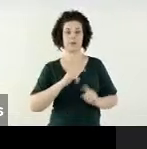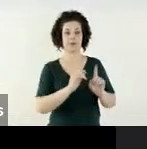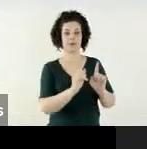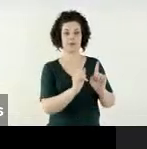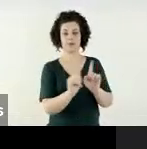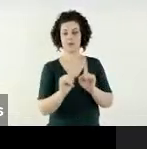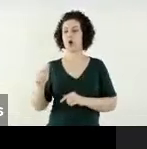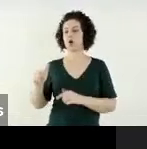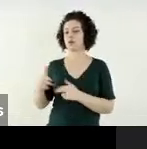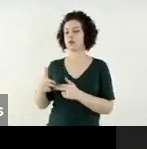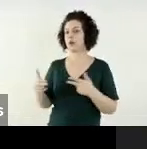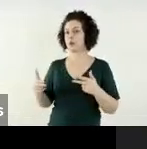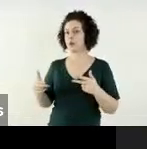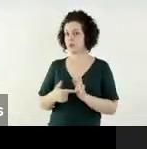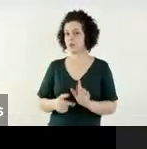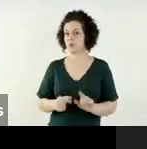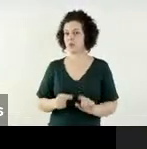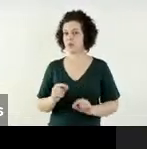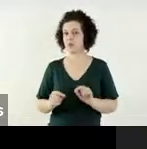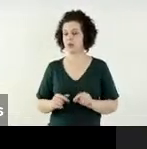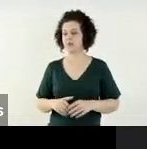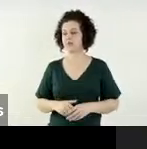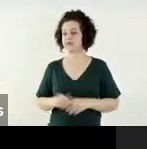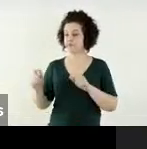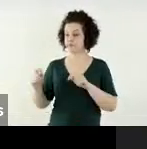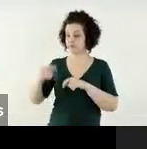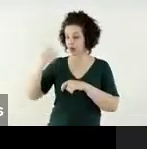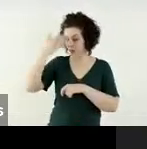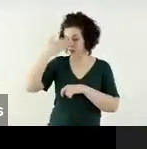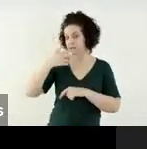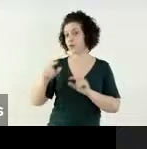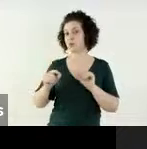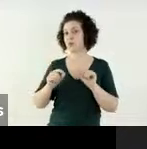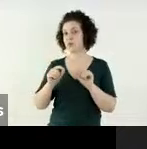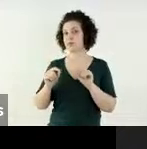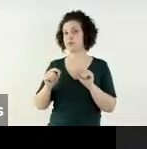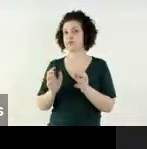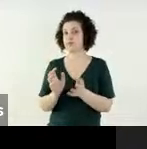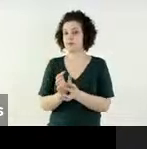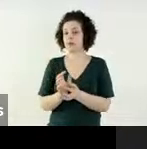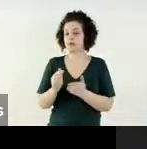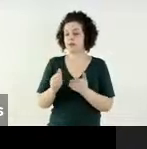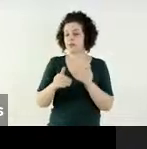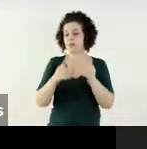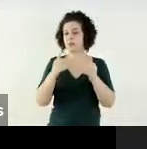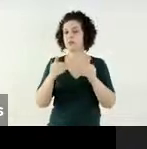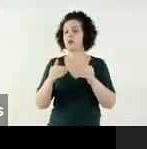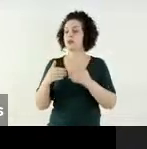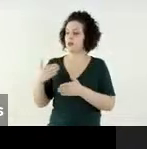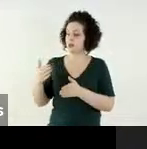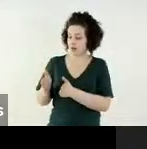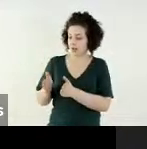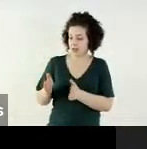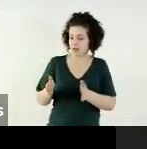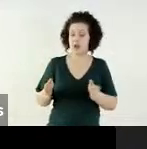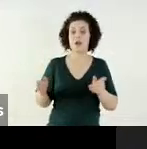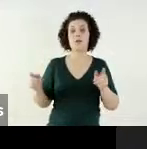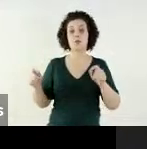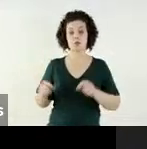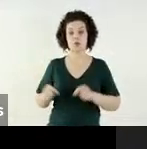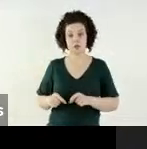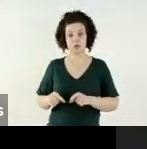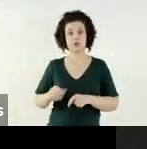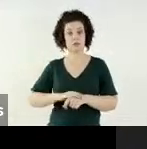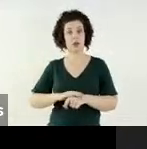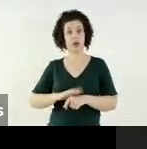to prove that such world building was possible and actualized, that it might exist